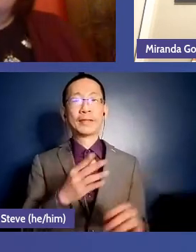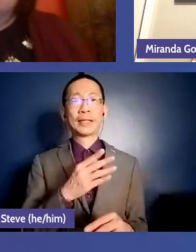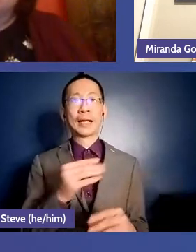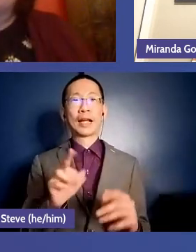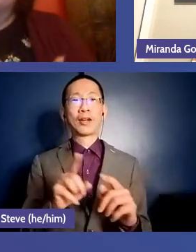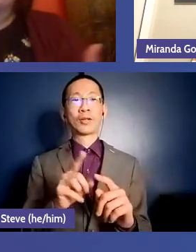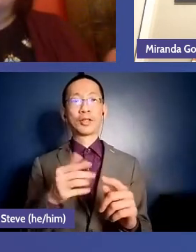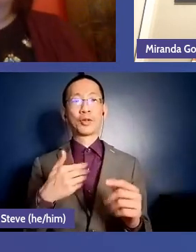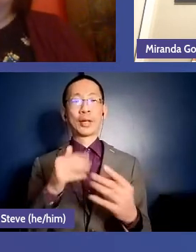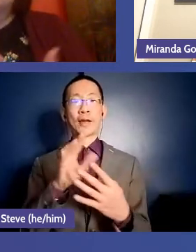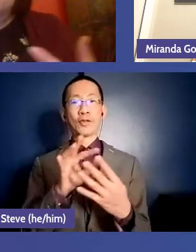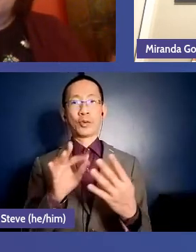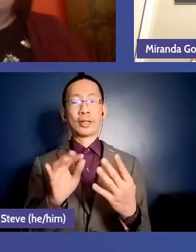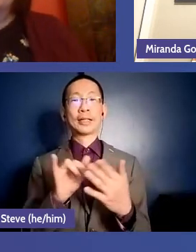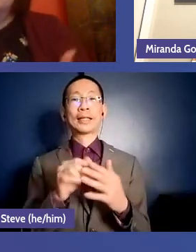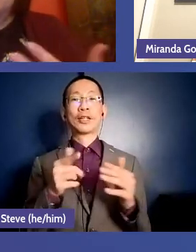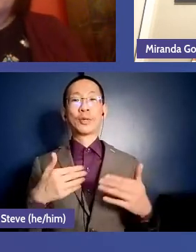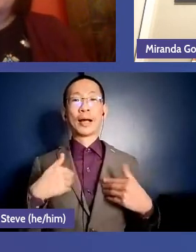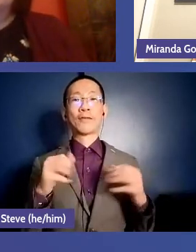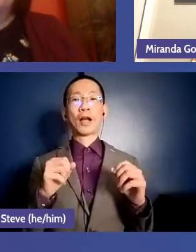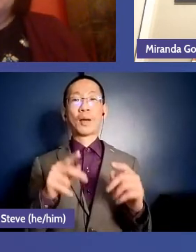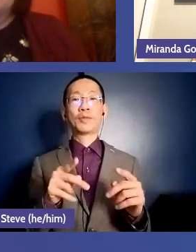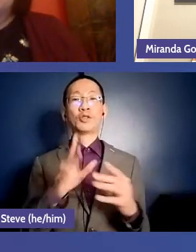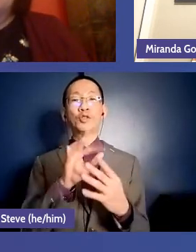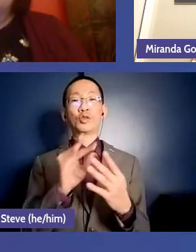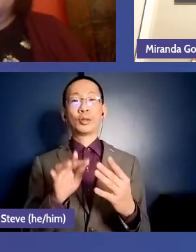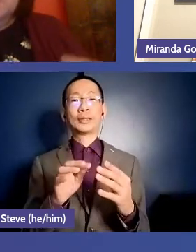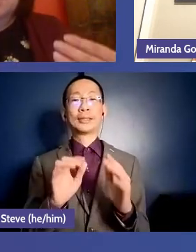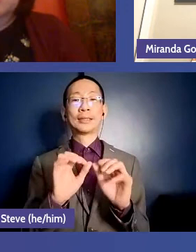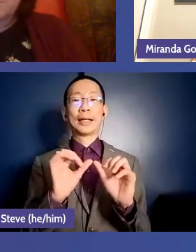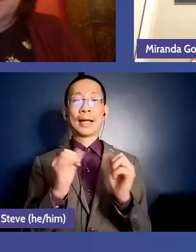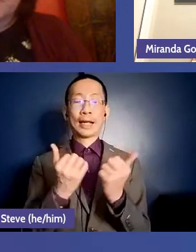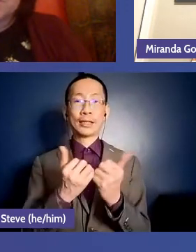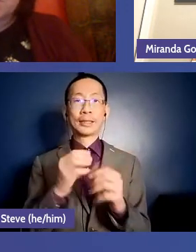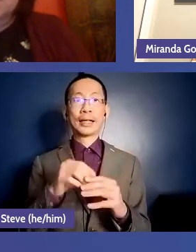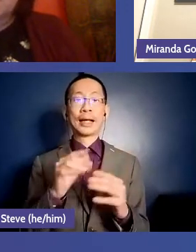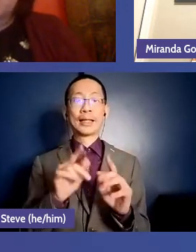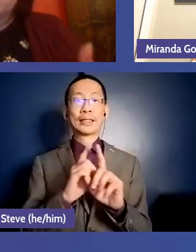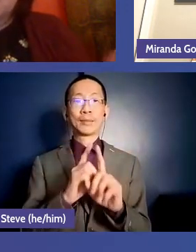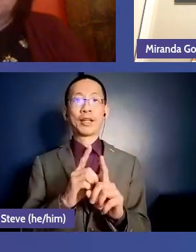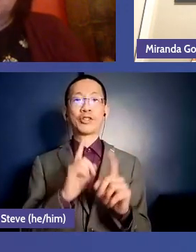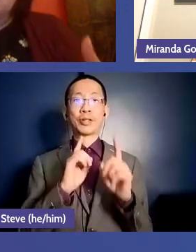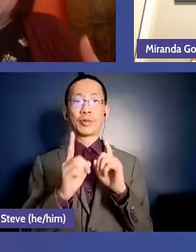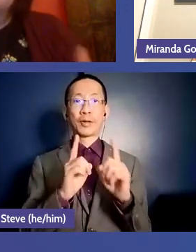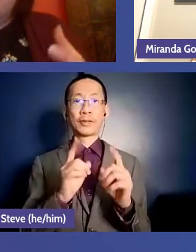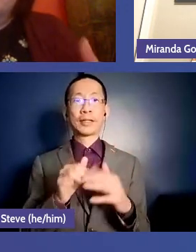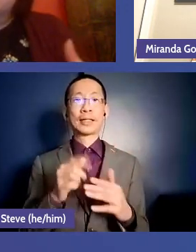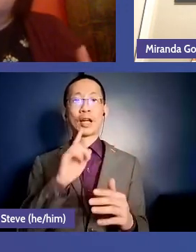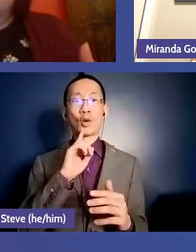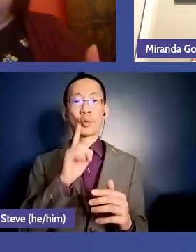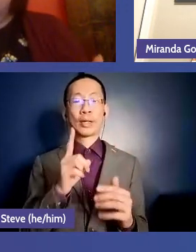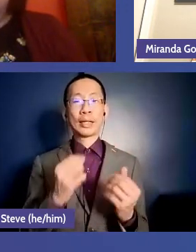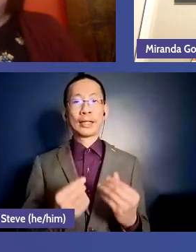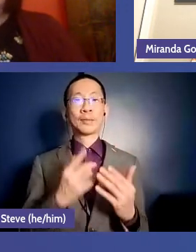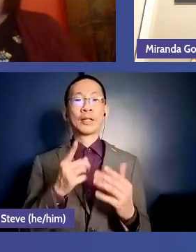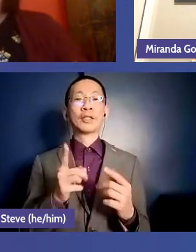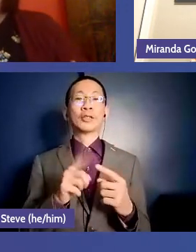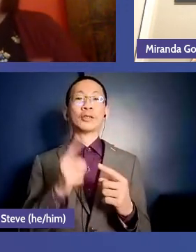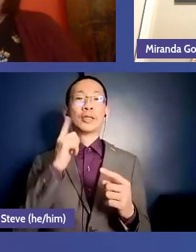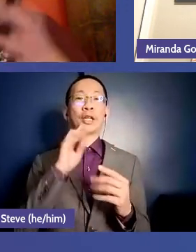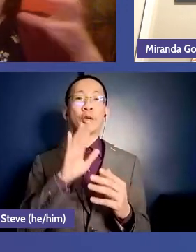that there's choices, that there's opportunities, there's choices, and there's agency in this mentorship conversation. And I've been really inspired to hear your